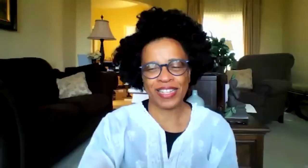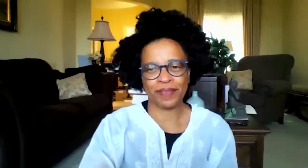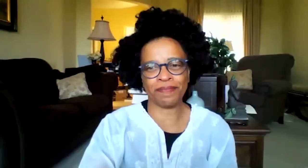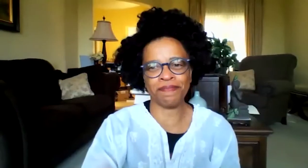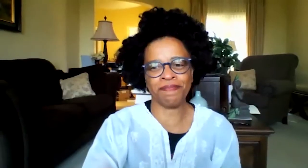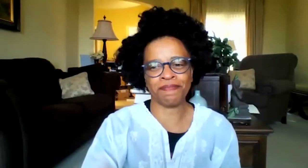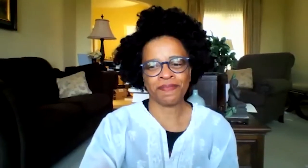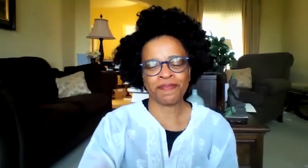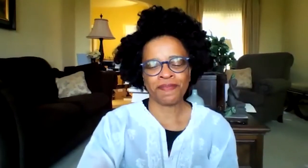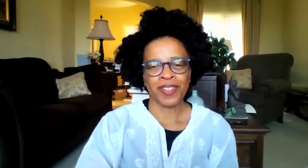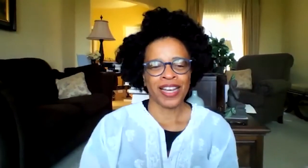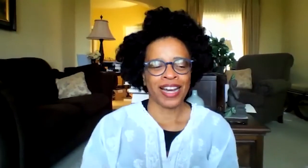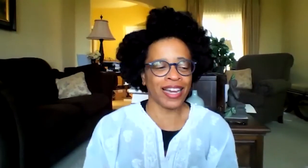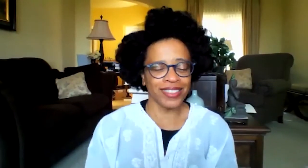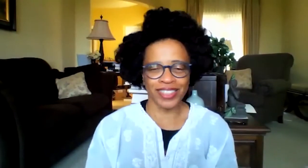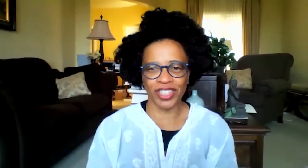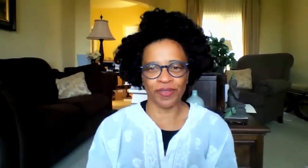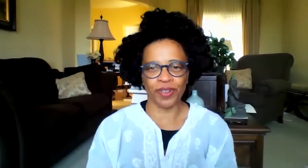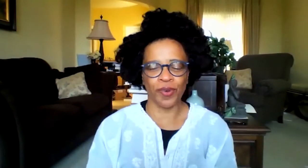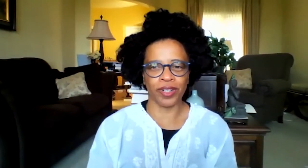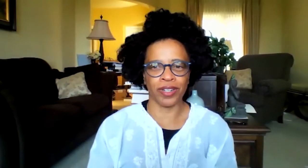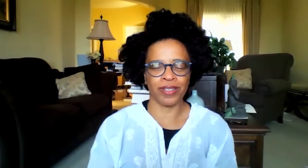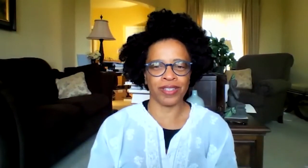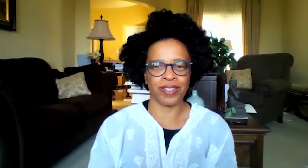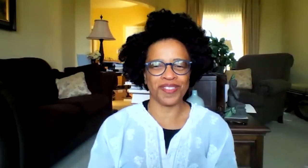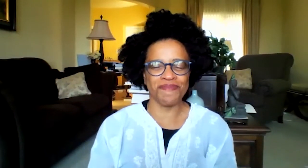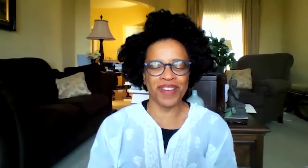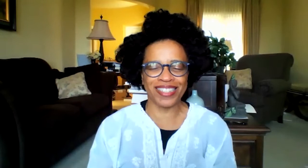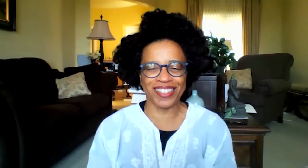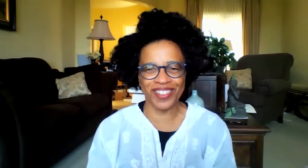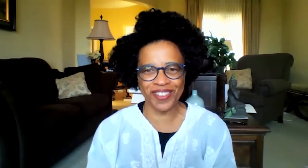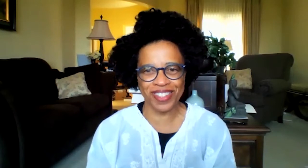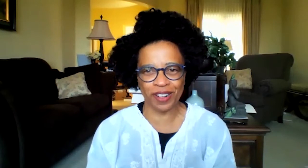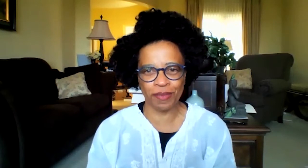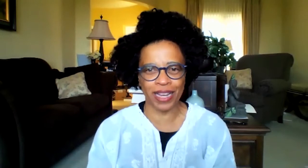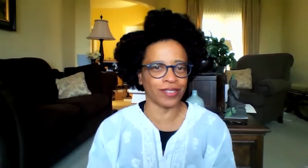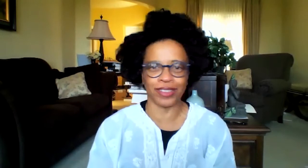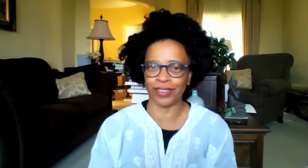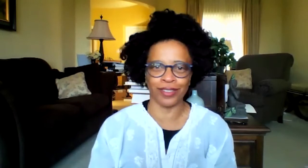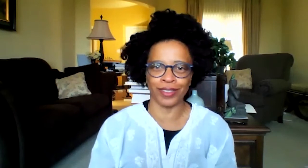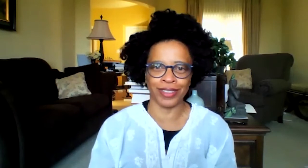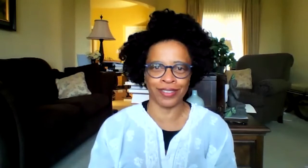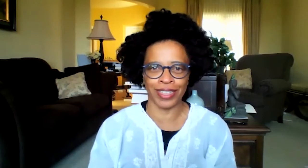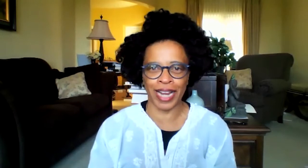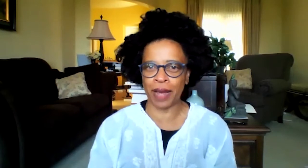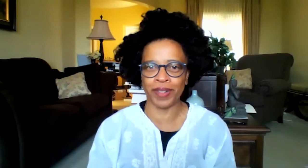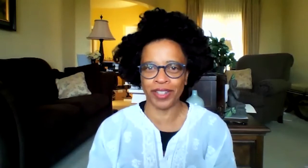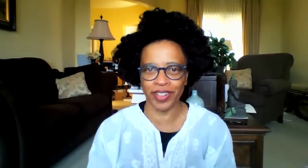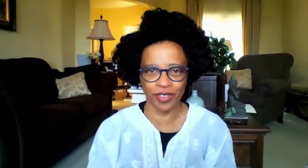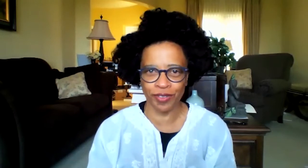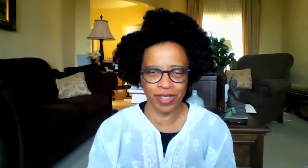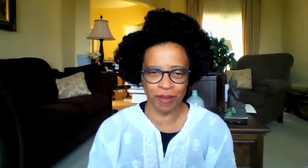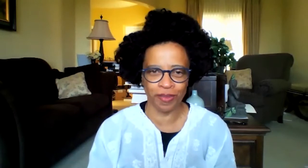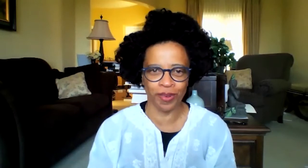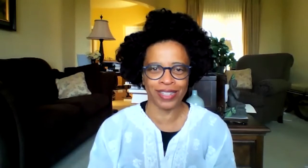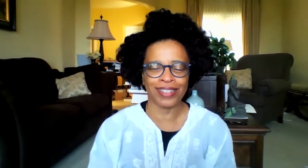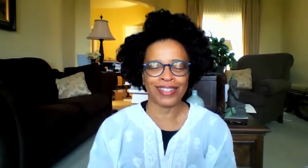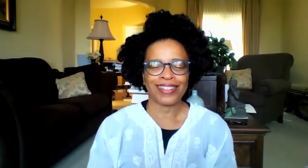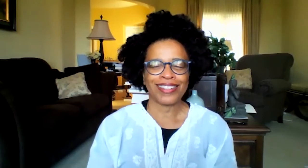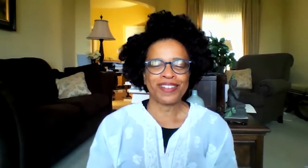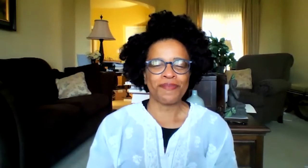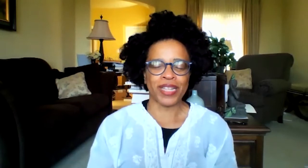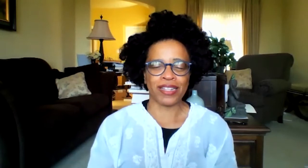Yes. I actually just recorded a self-compassion course that'll be out there on an app near you at some